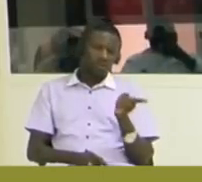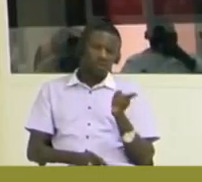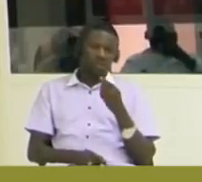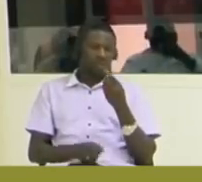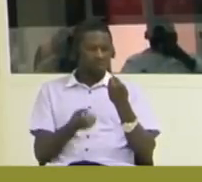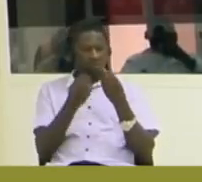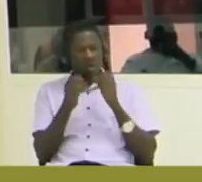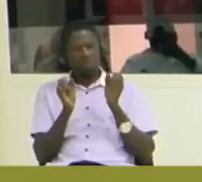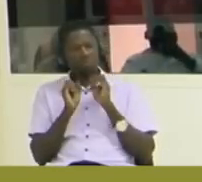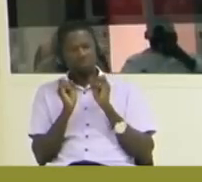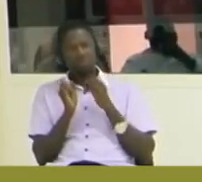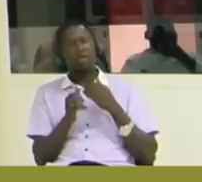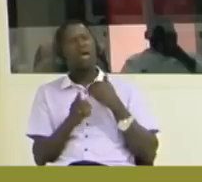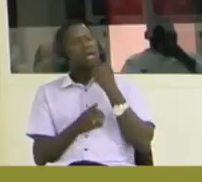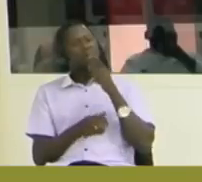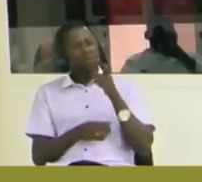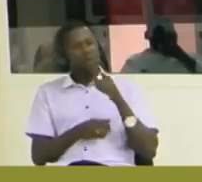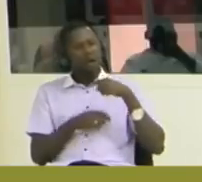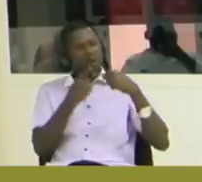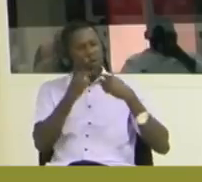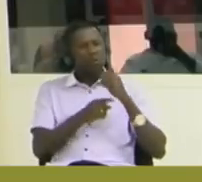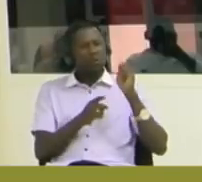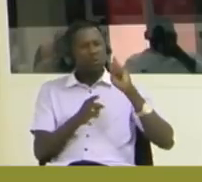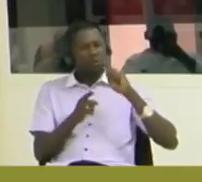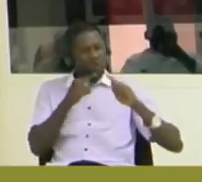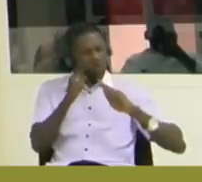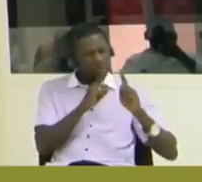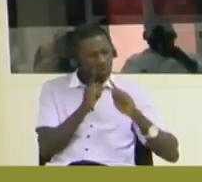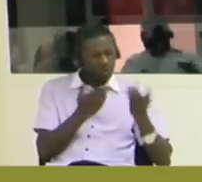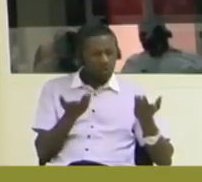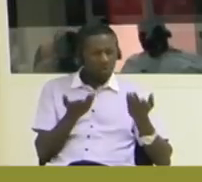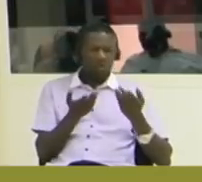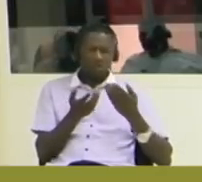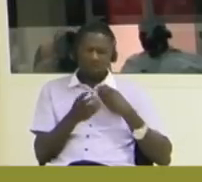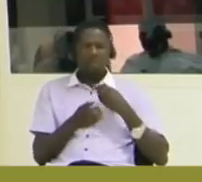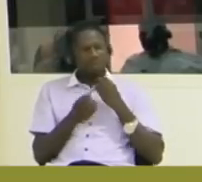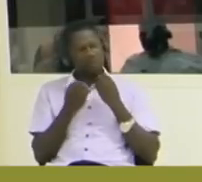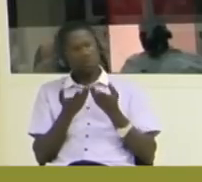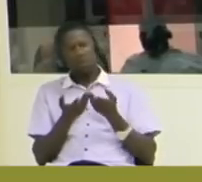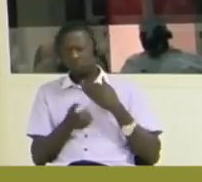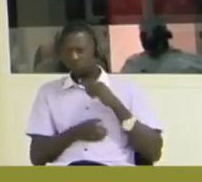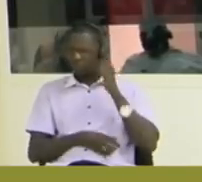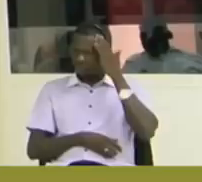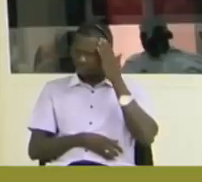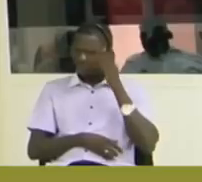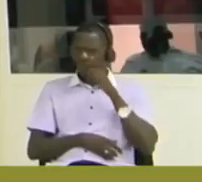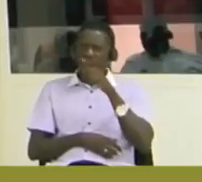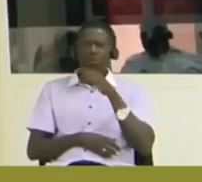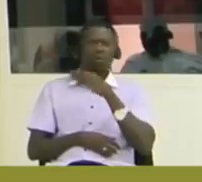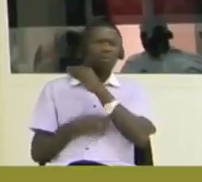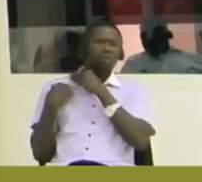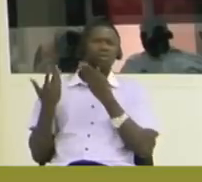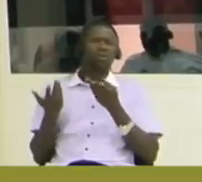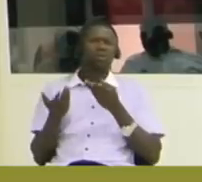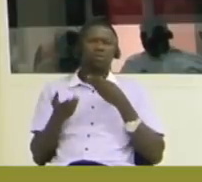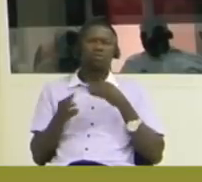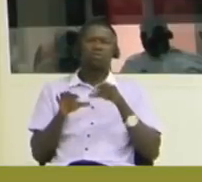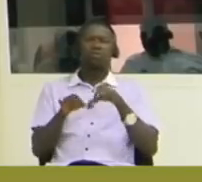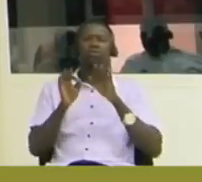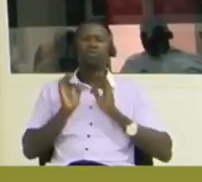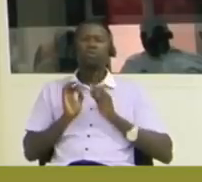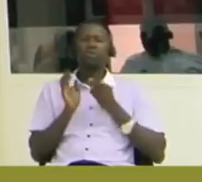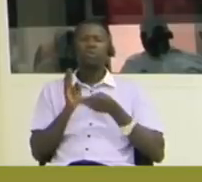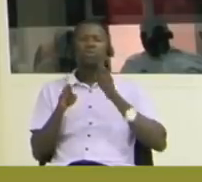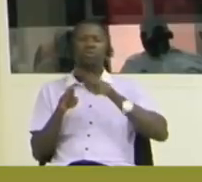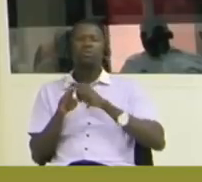him, but how about what we discussed? And he said, well, you know your man. He just took the report and